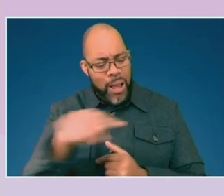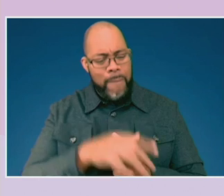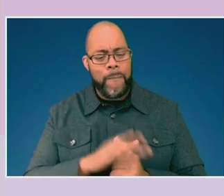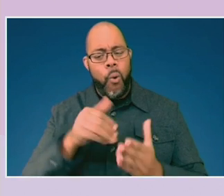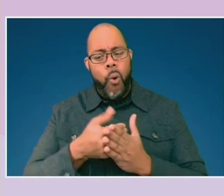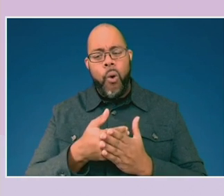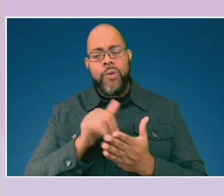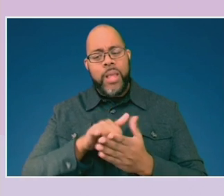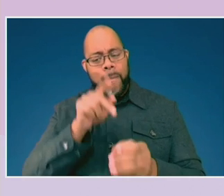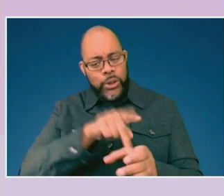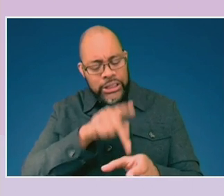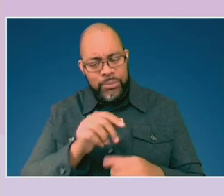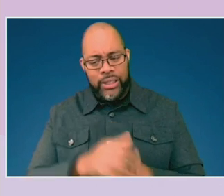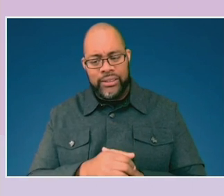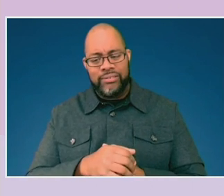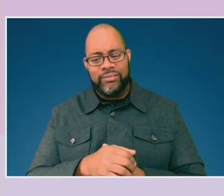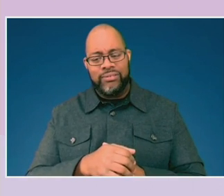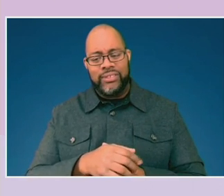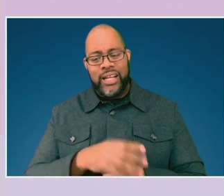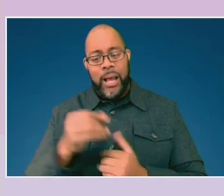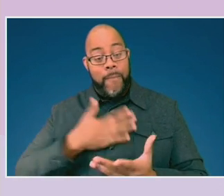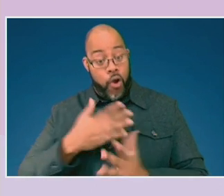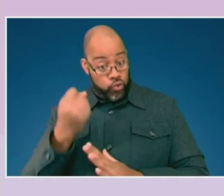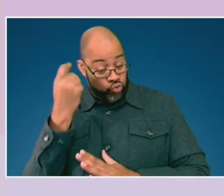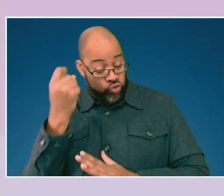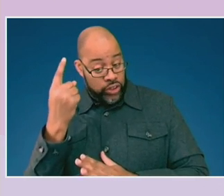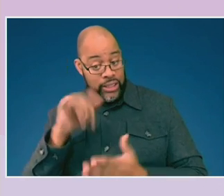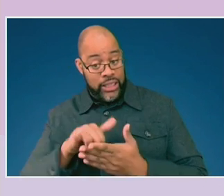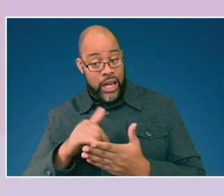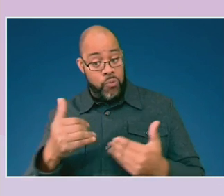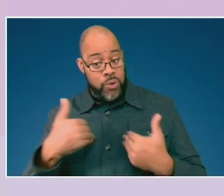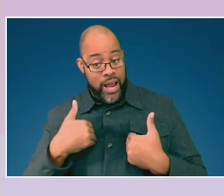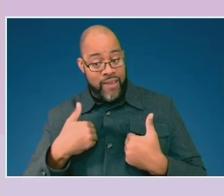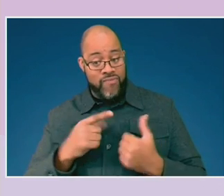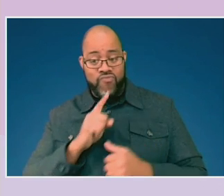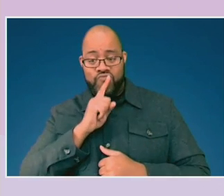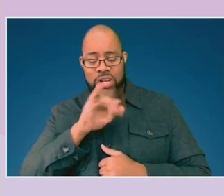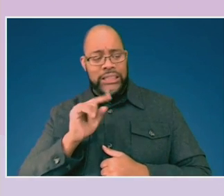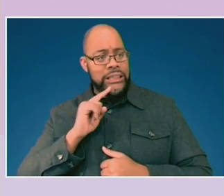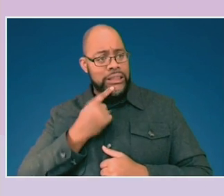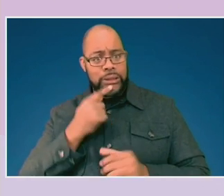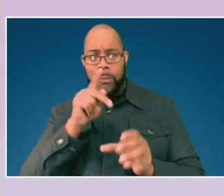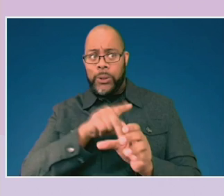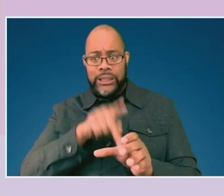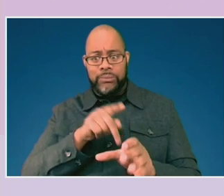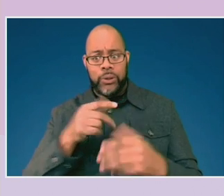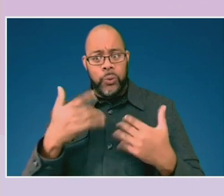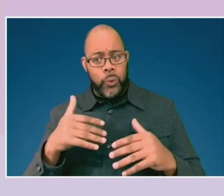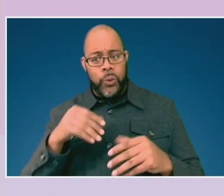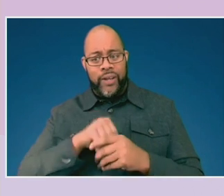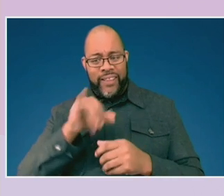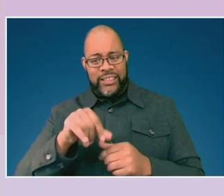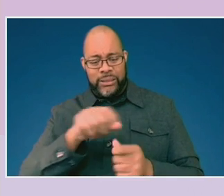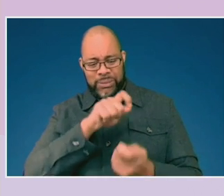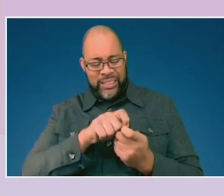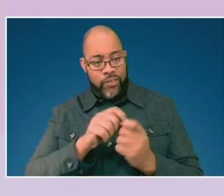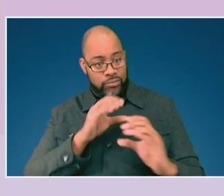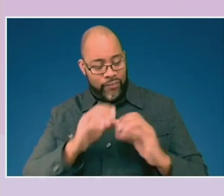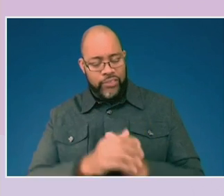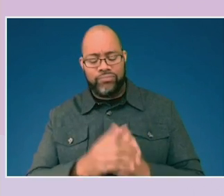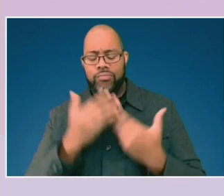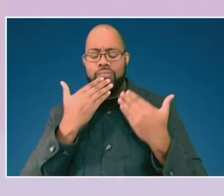are participating in this. And my understanding is we've got really serious participation in this particular conversation.